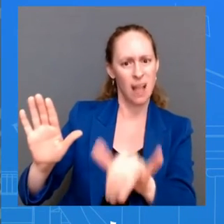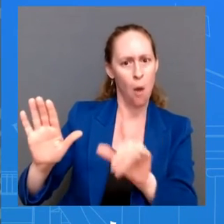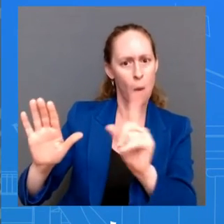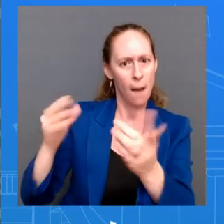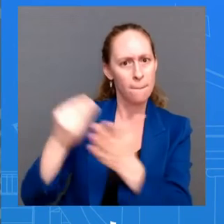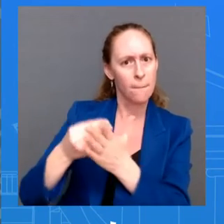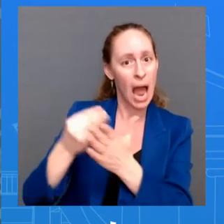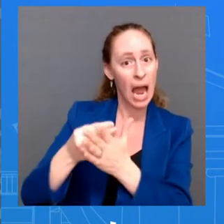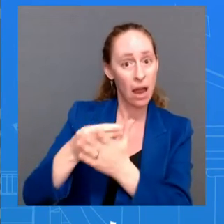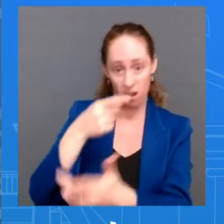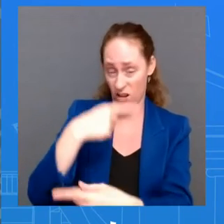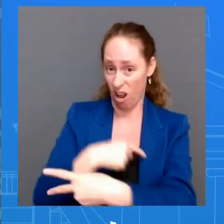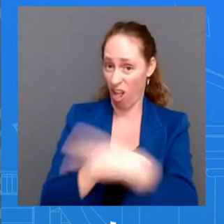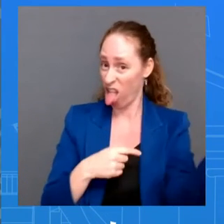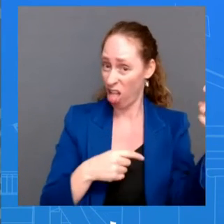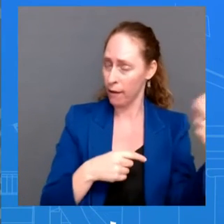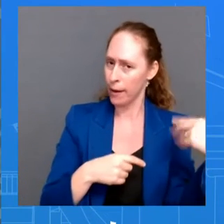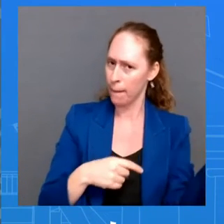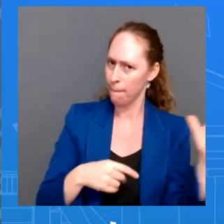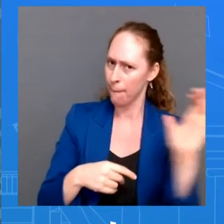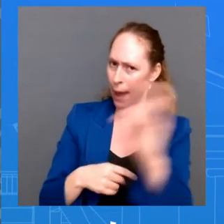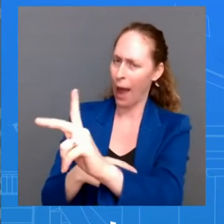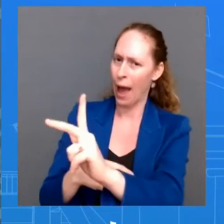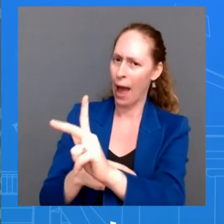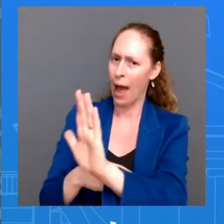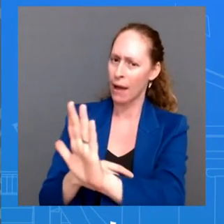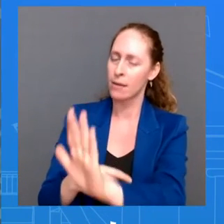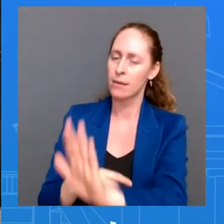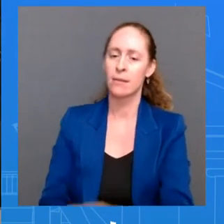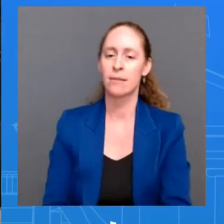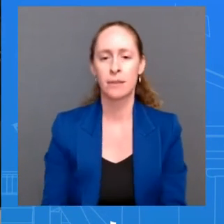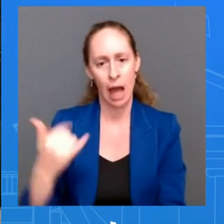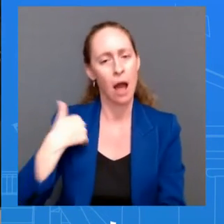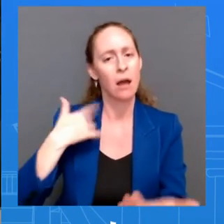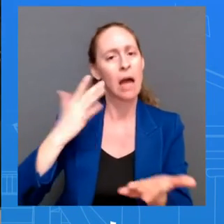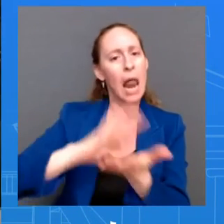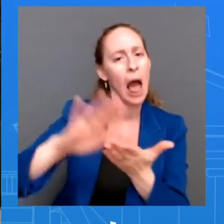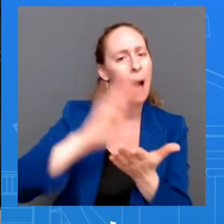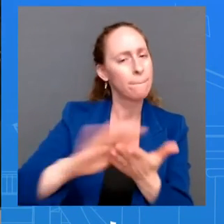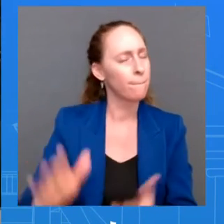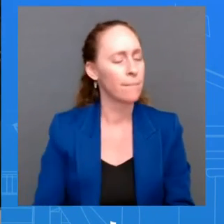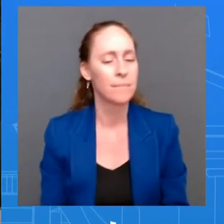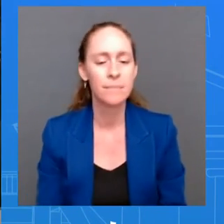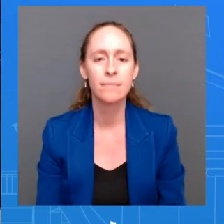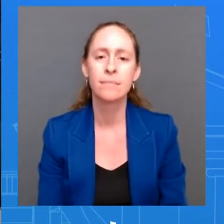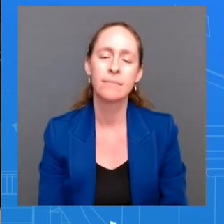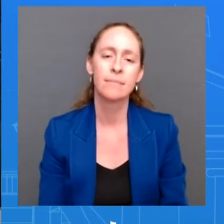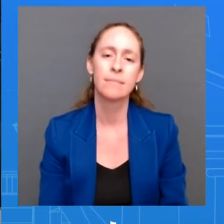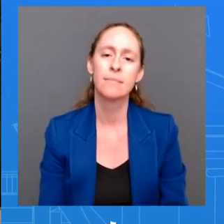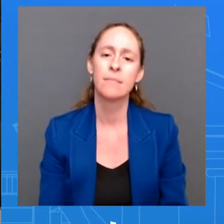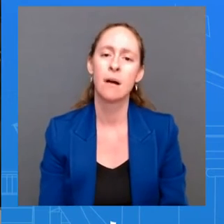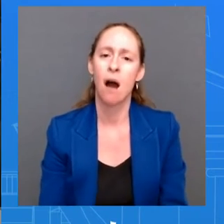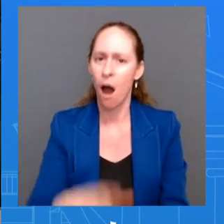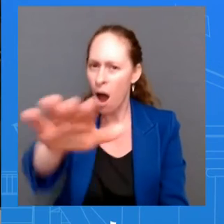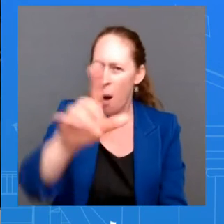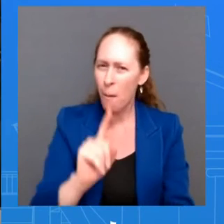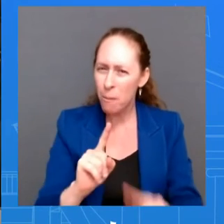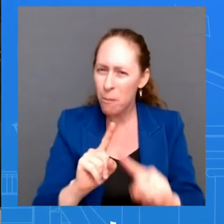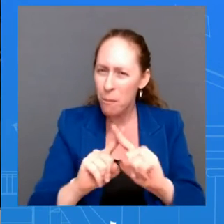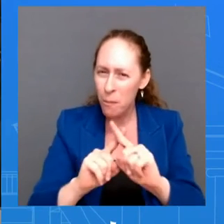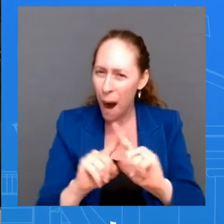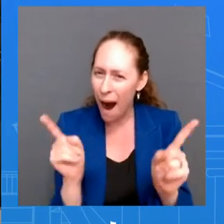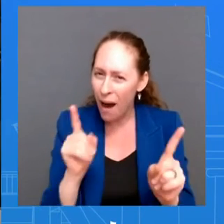the mess that the prior administration has done. But President Biden, when he was a candidate, said, there will not be another foot of